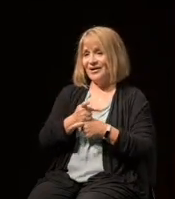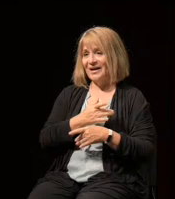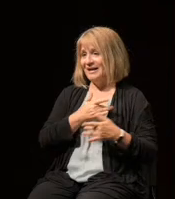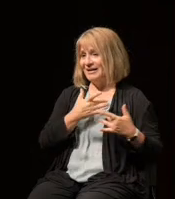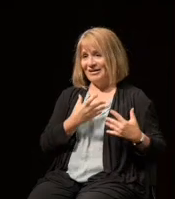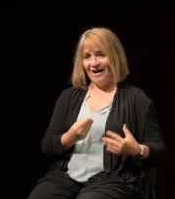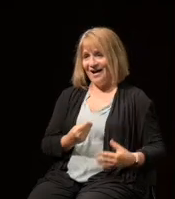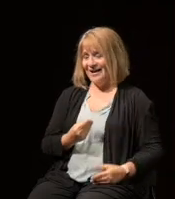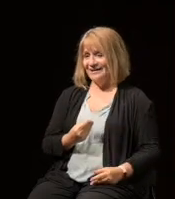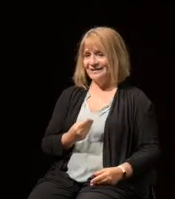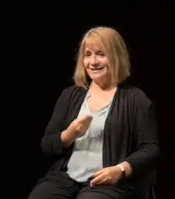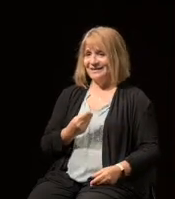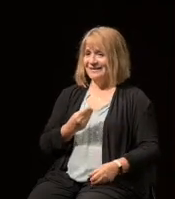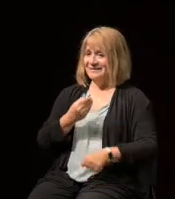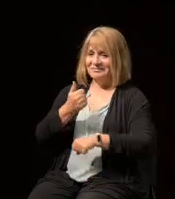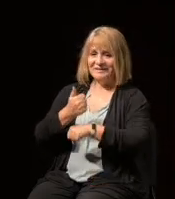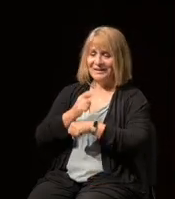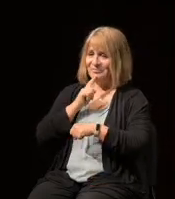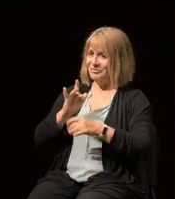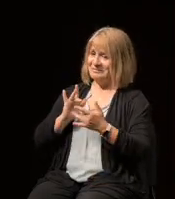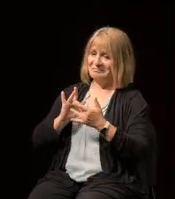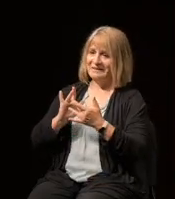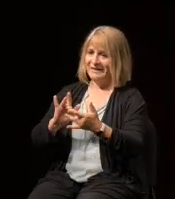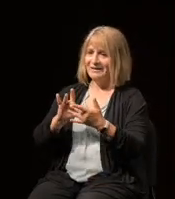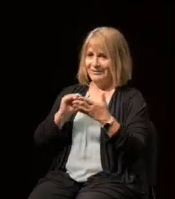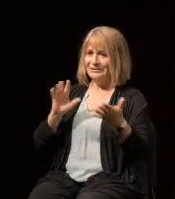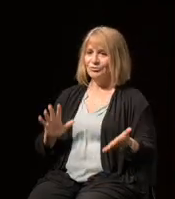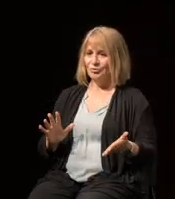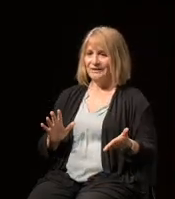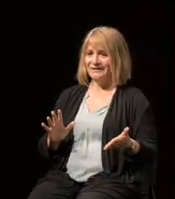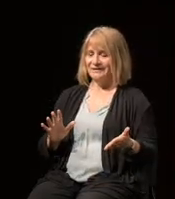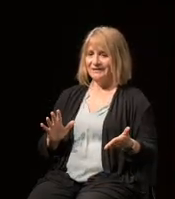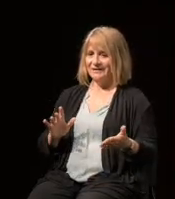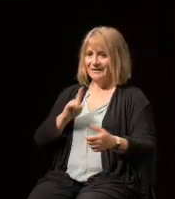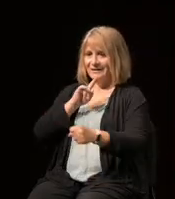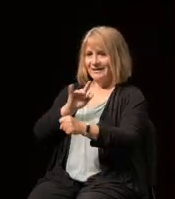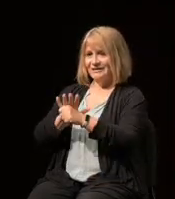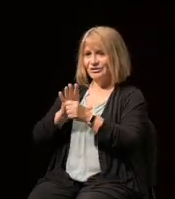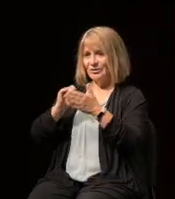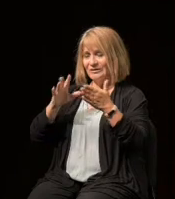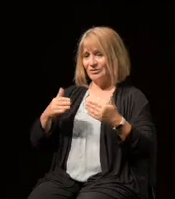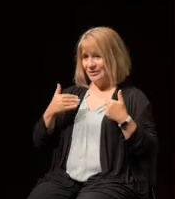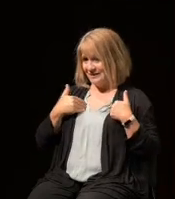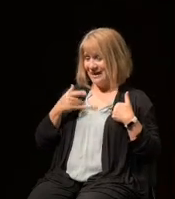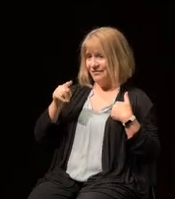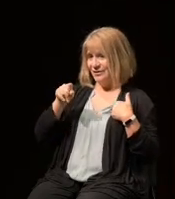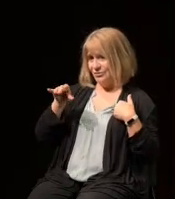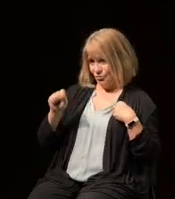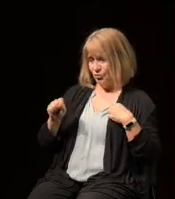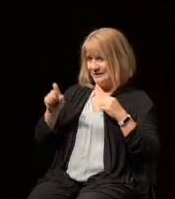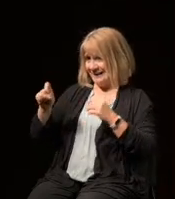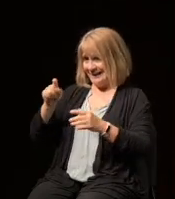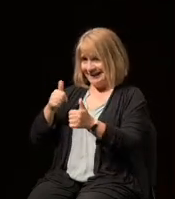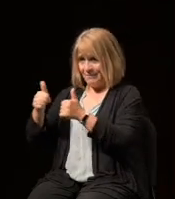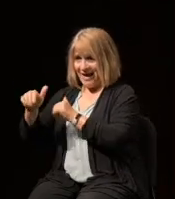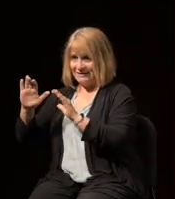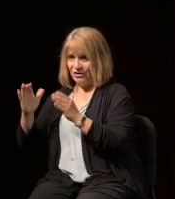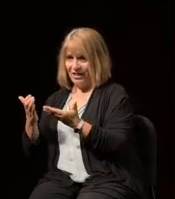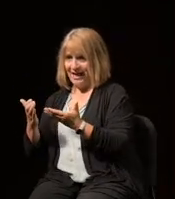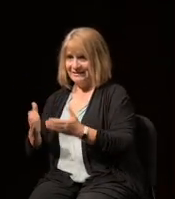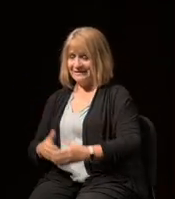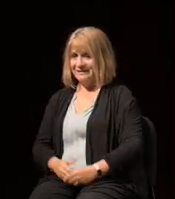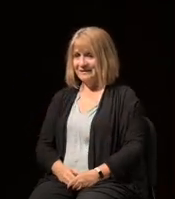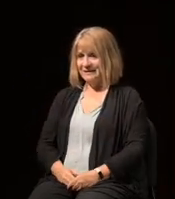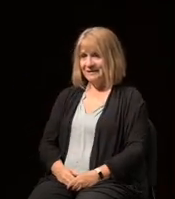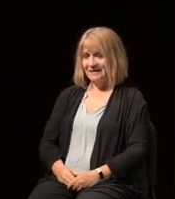and form a real connection with students. Ensures students have the tools to pass their class.